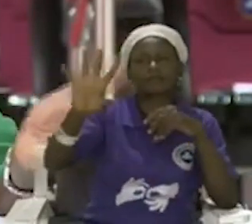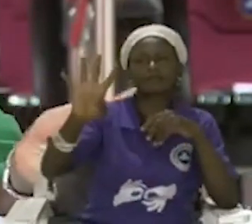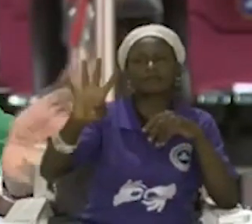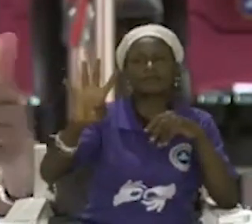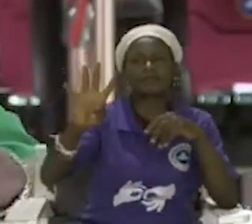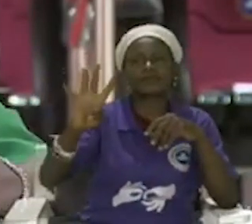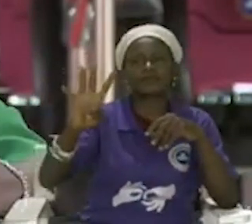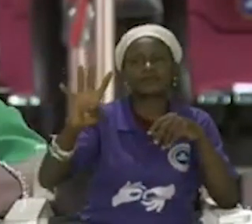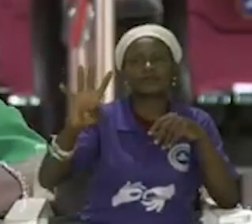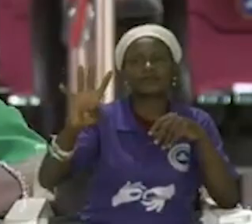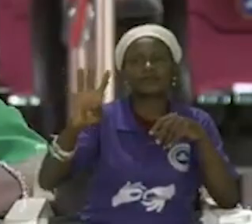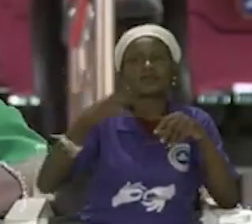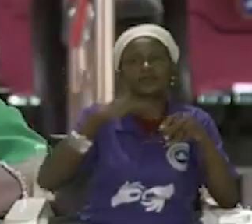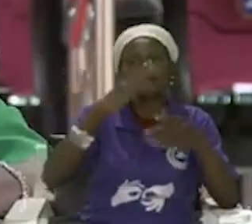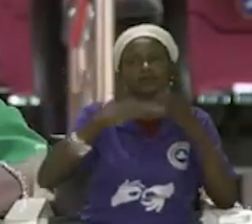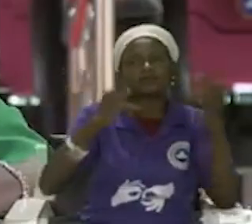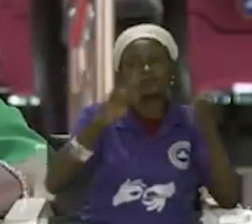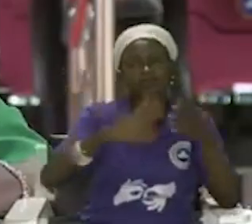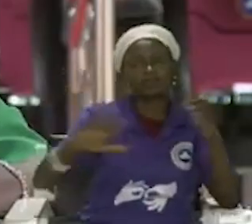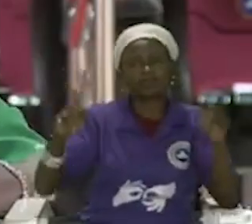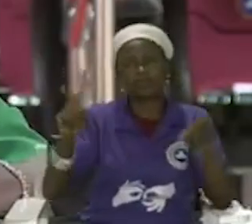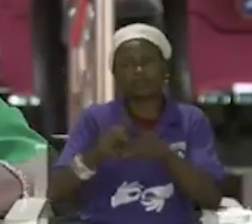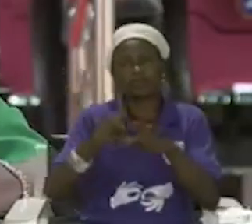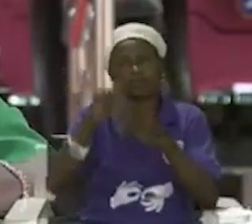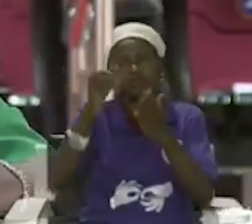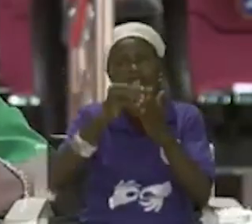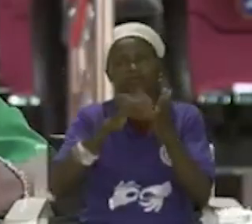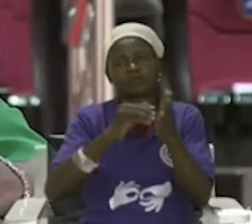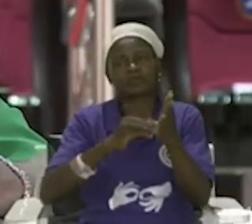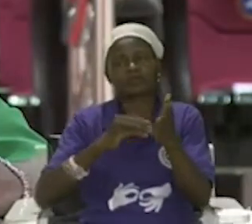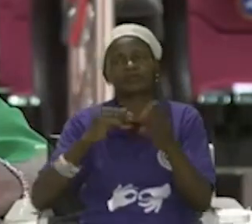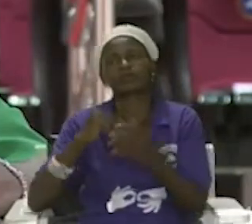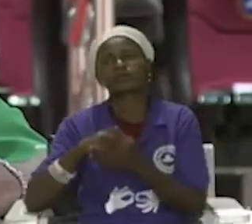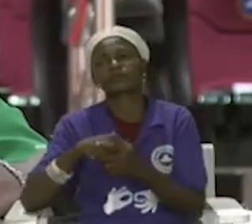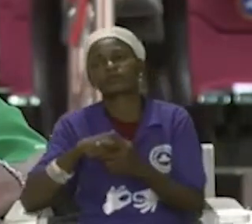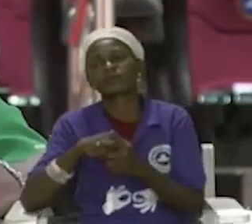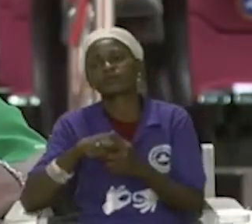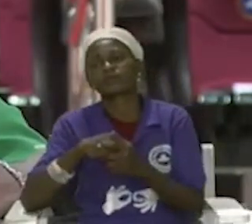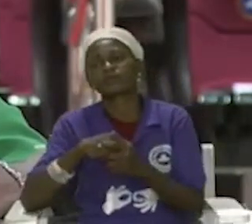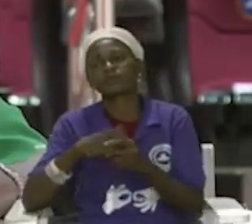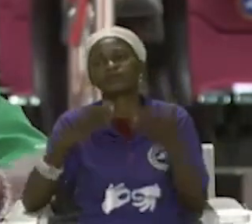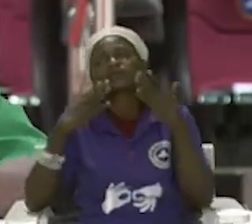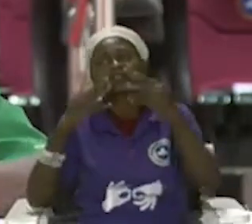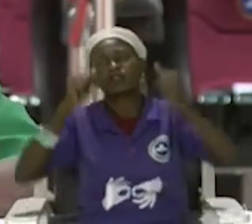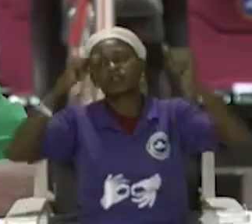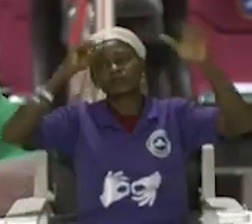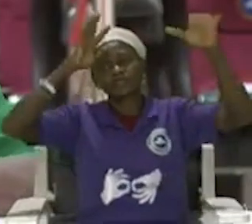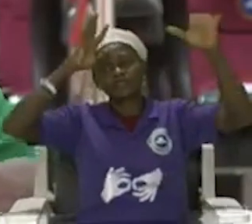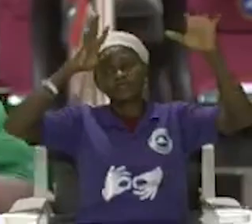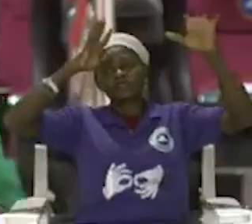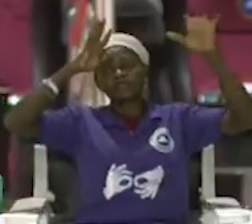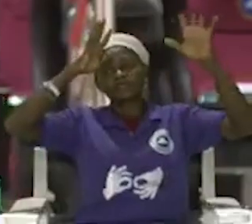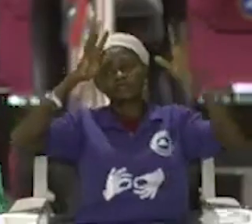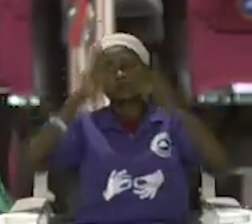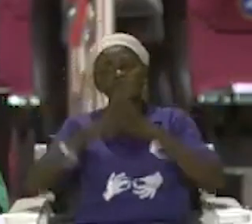as some of my children also mentioned. Oh, thank you, Father.